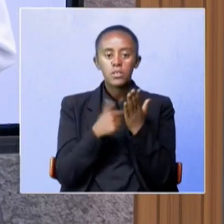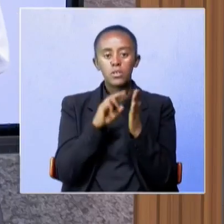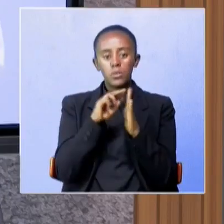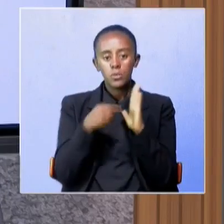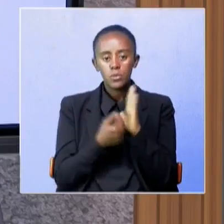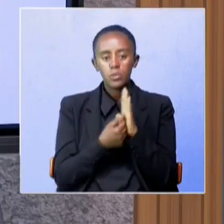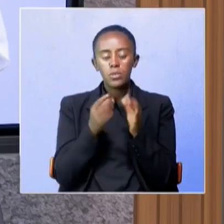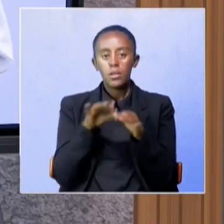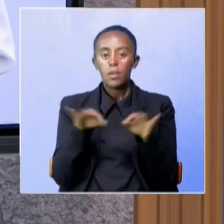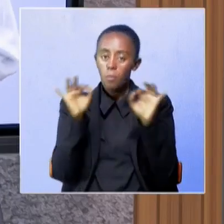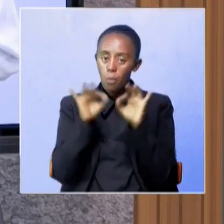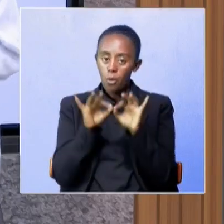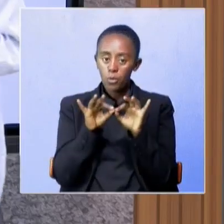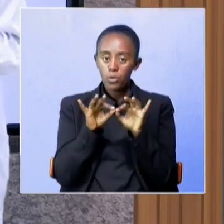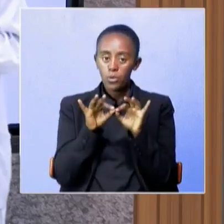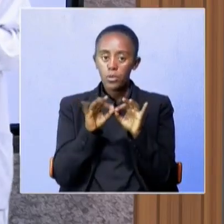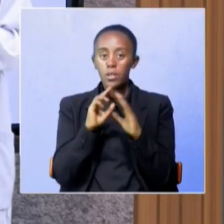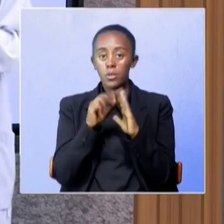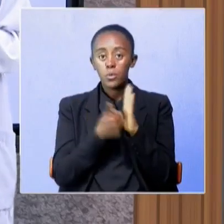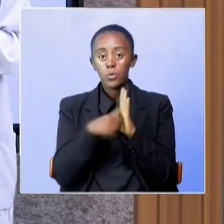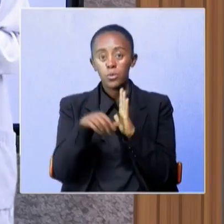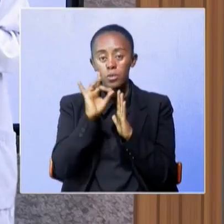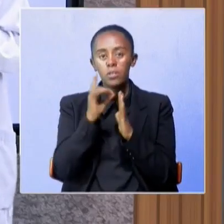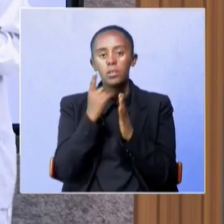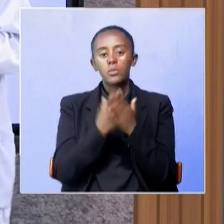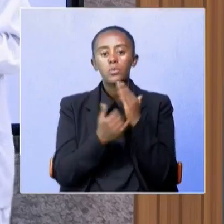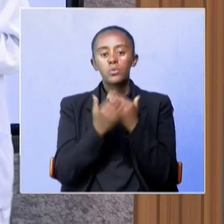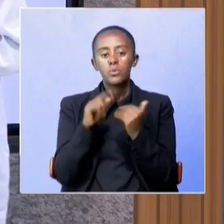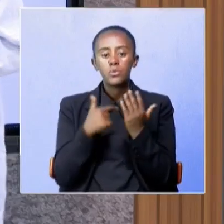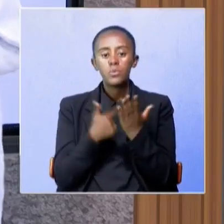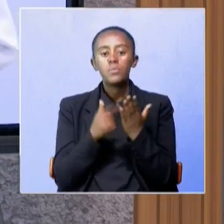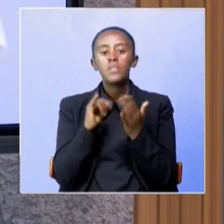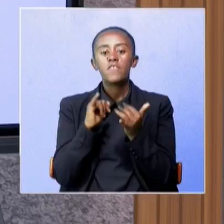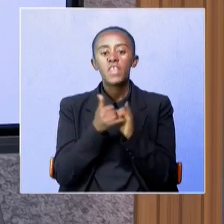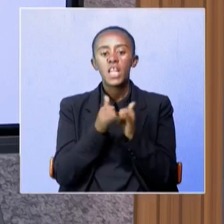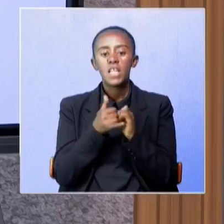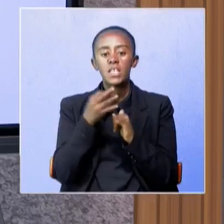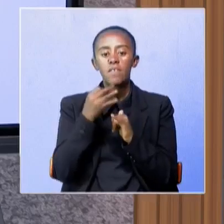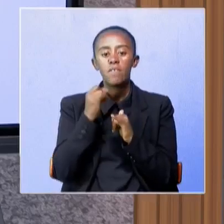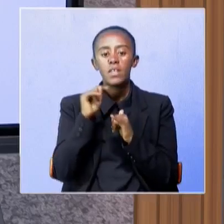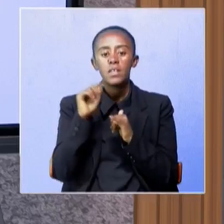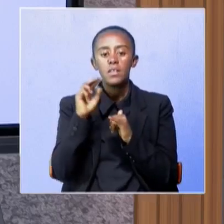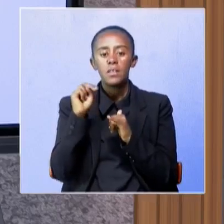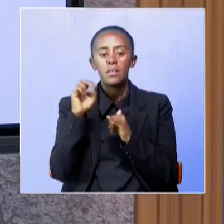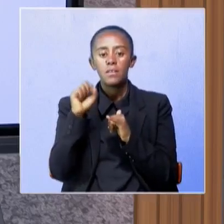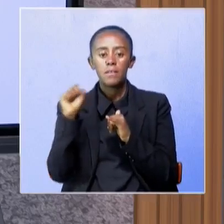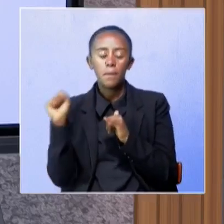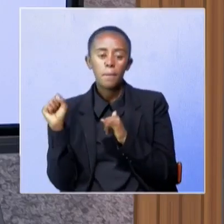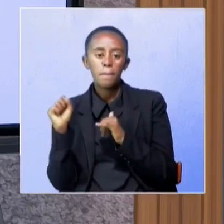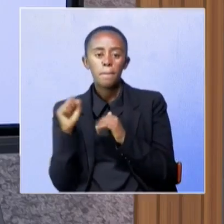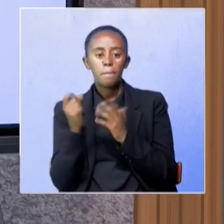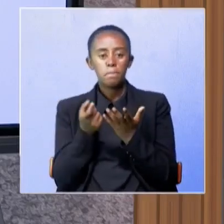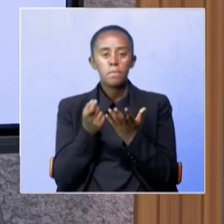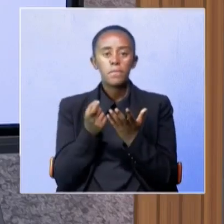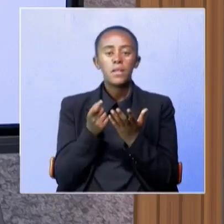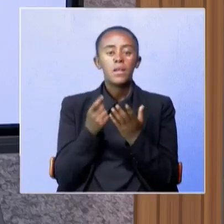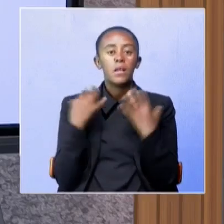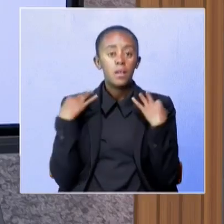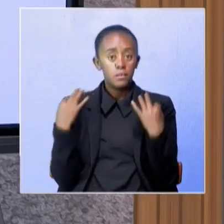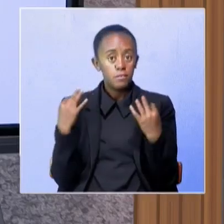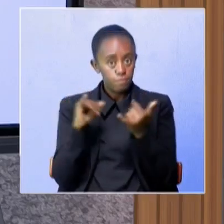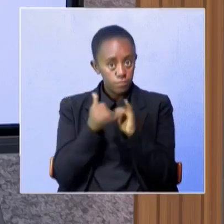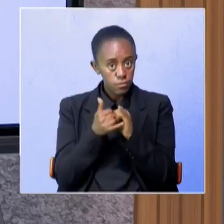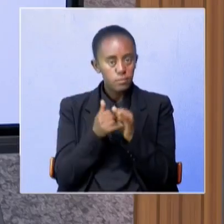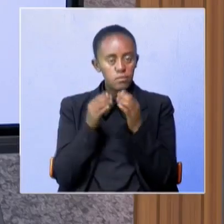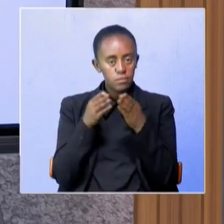their importance? Unit 8 talks about fitness, talks about health and fitness. So